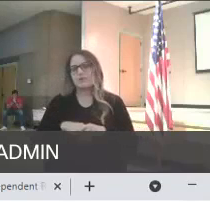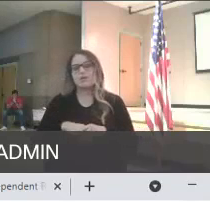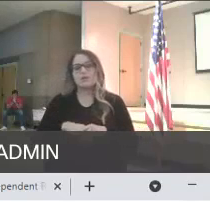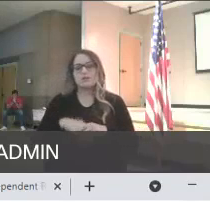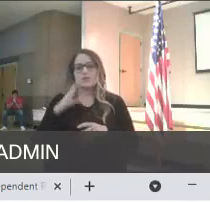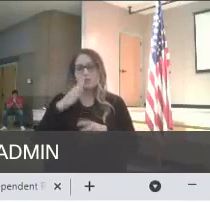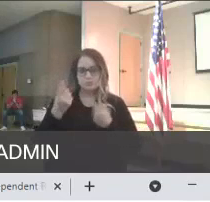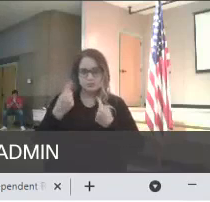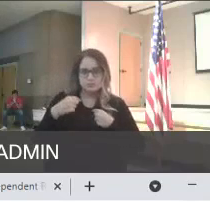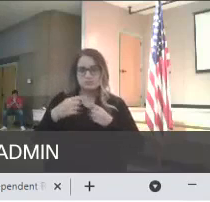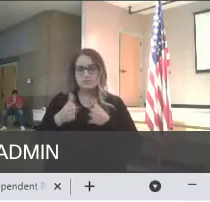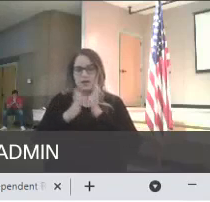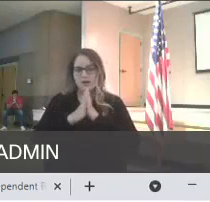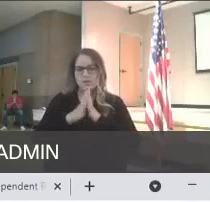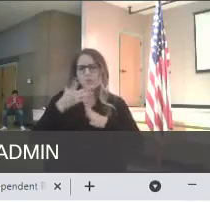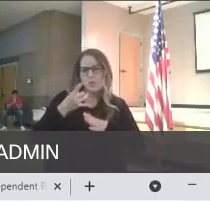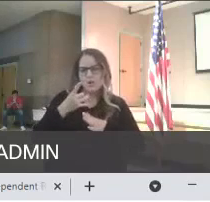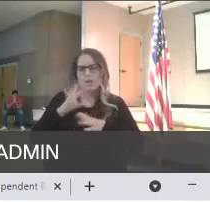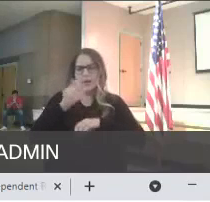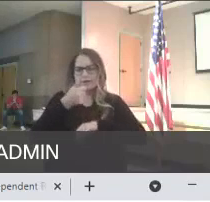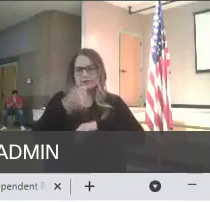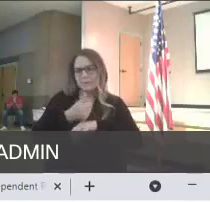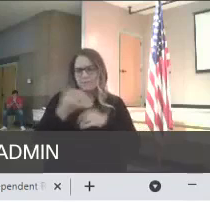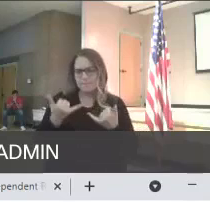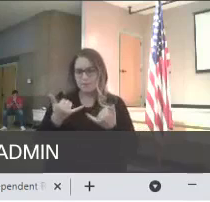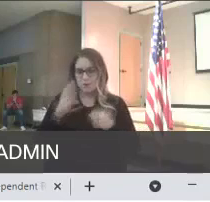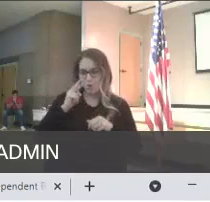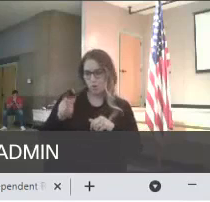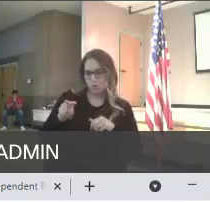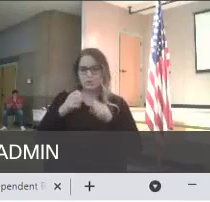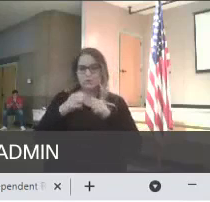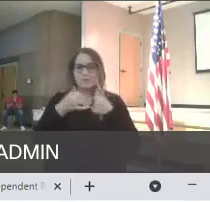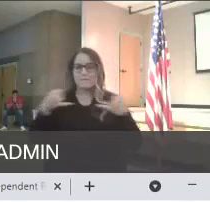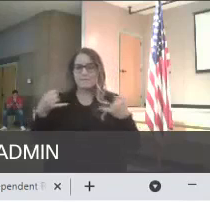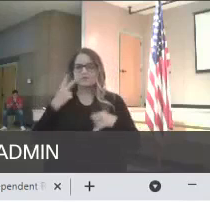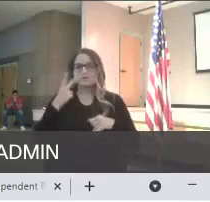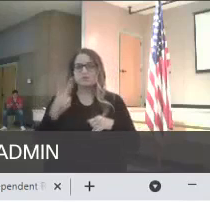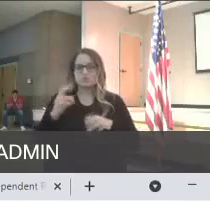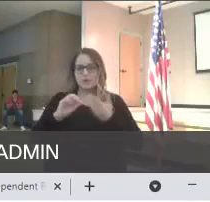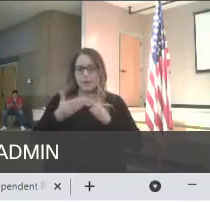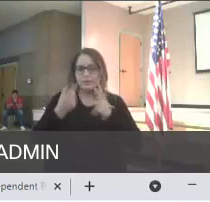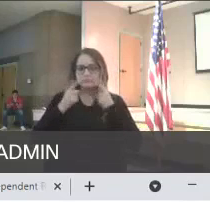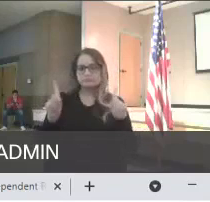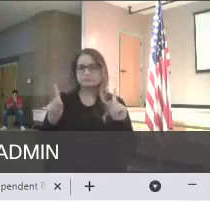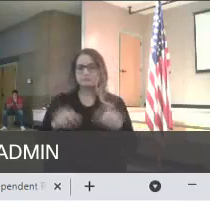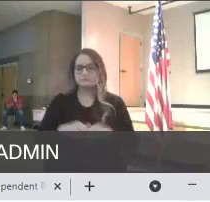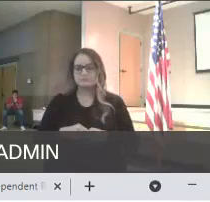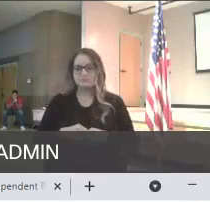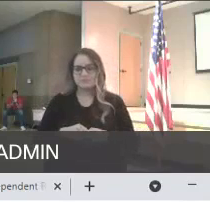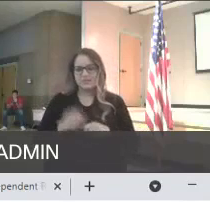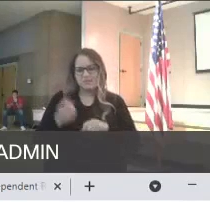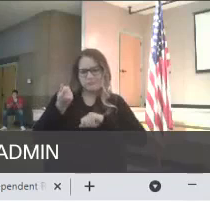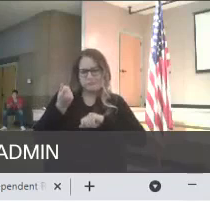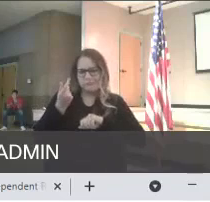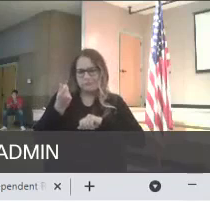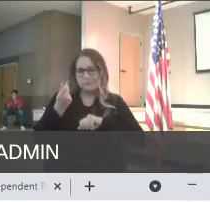to you and say, we like the way it is. Look at those boundaries and see how they work. I guess there's a little bit